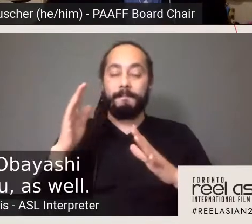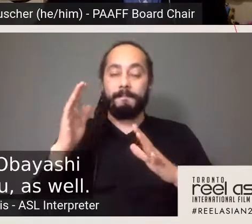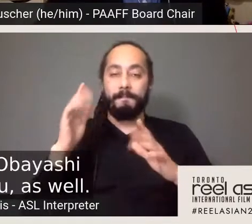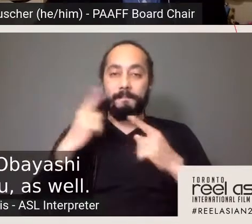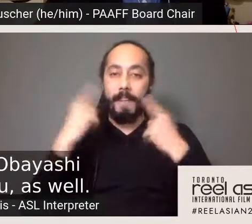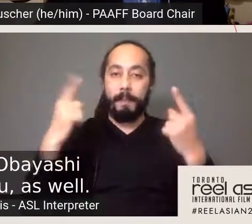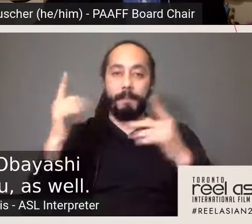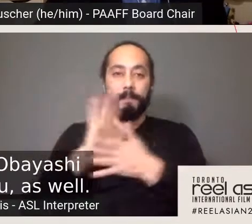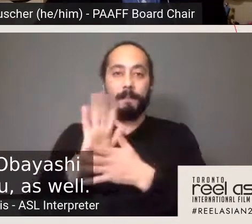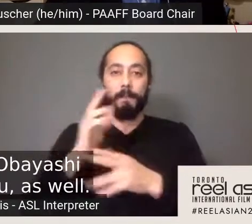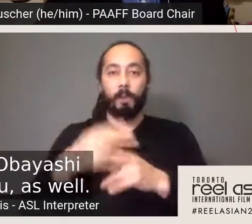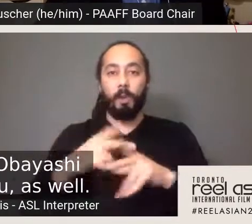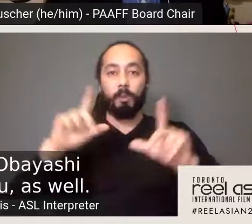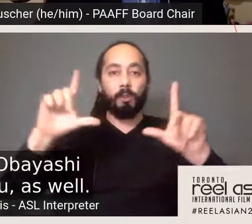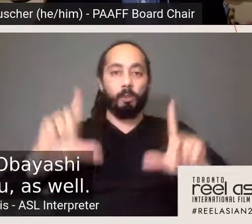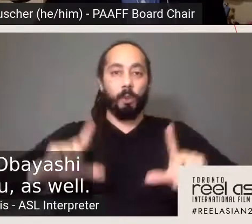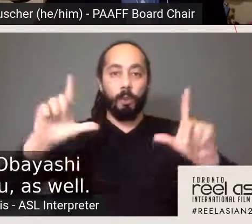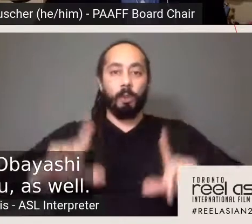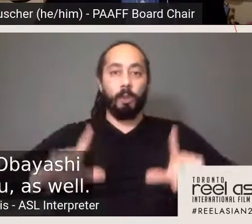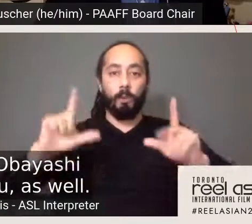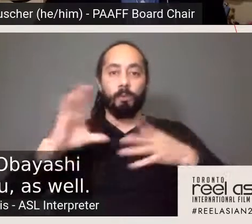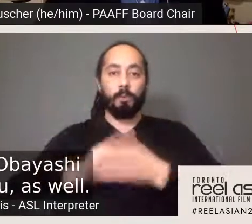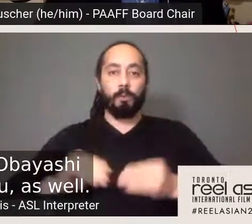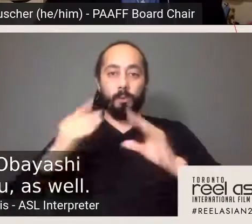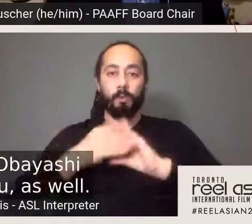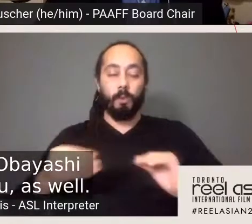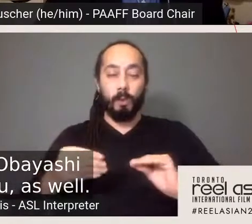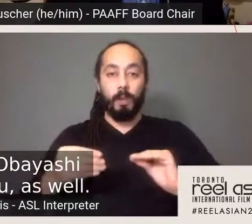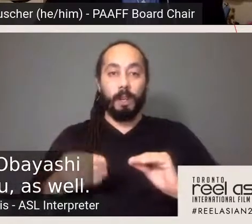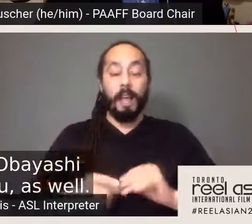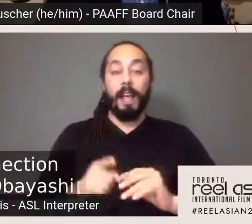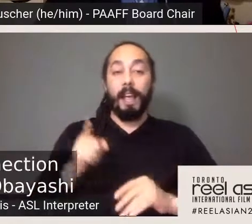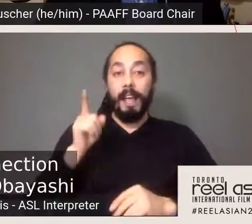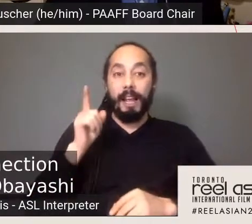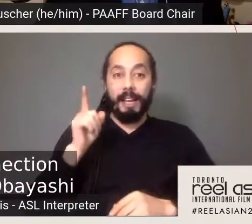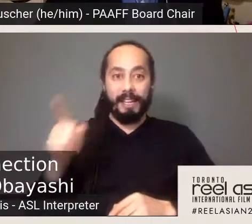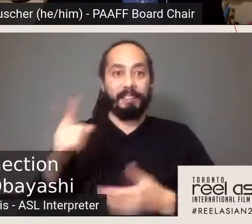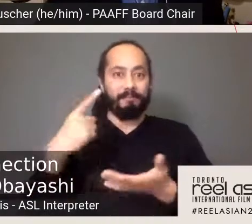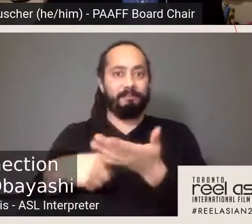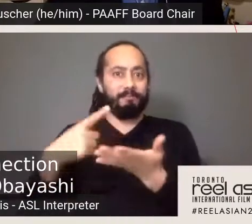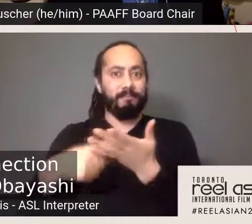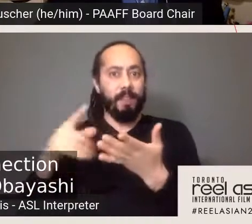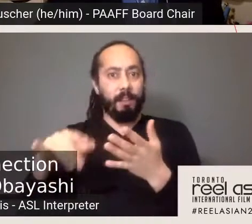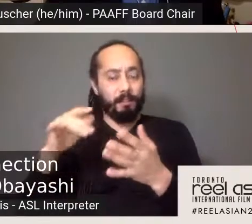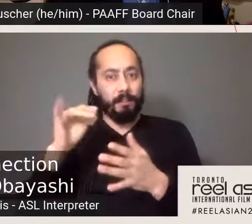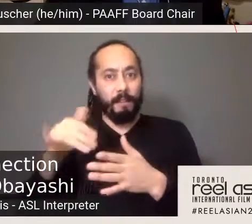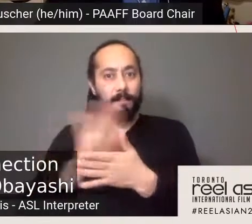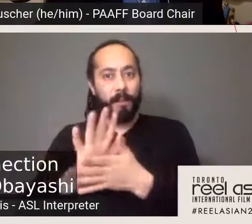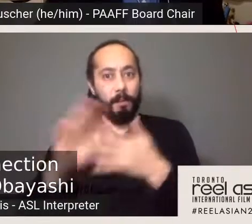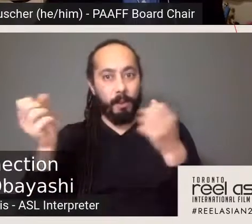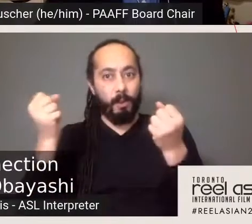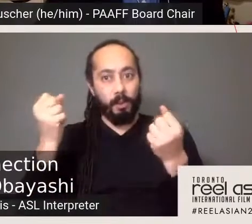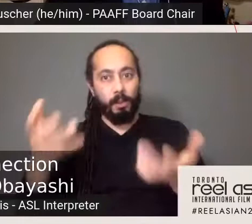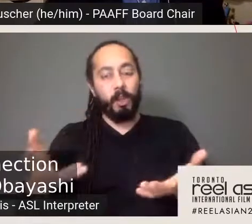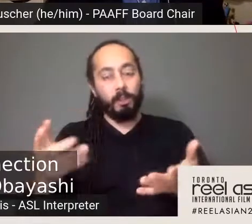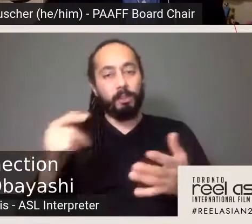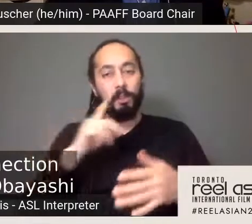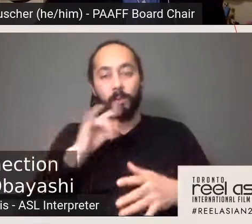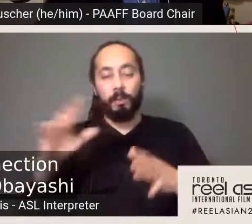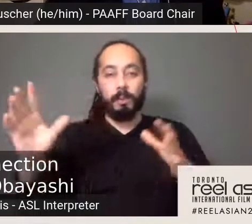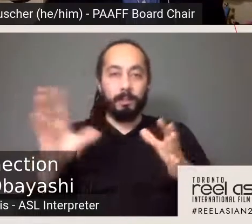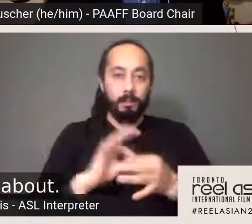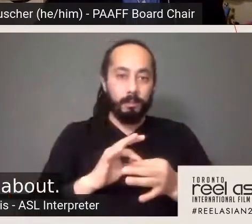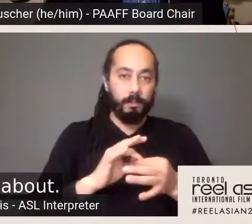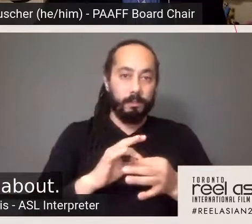And Obayashi talked a lot about Ozu as well. So there is a connection between Ozu